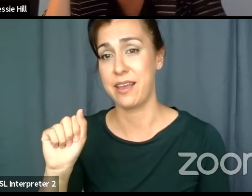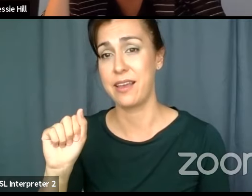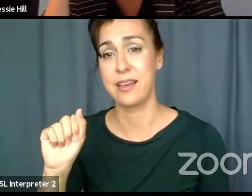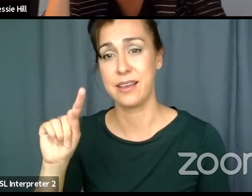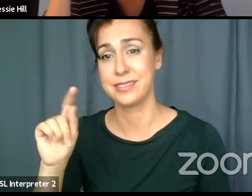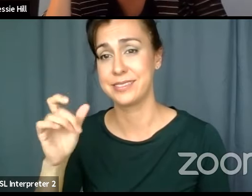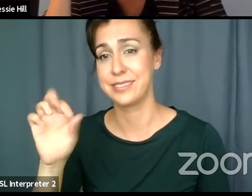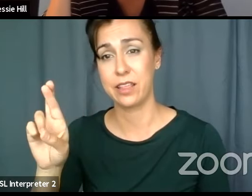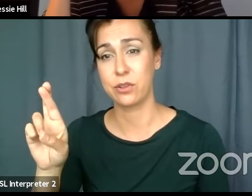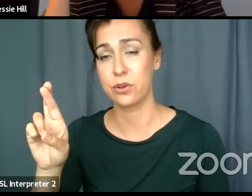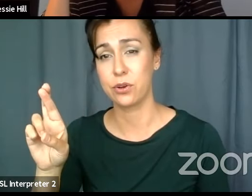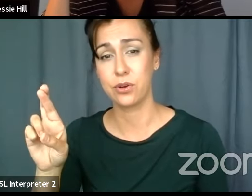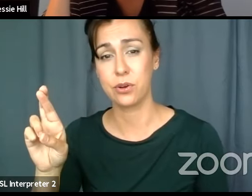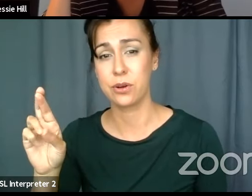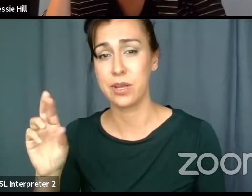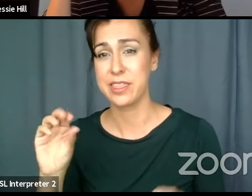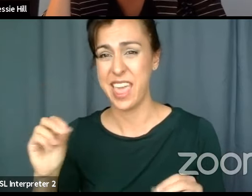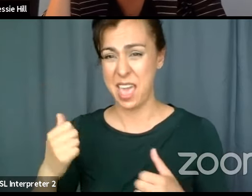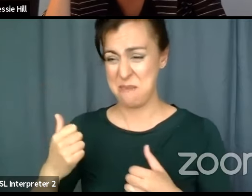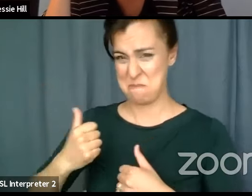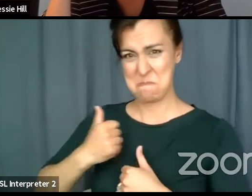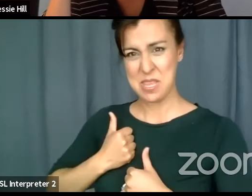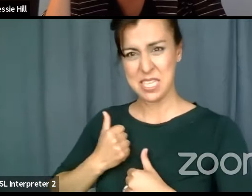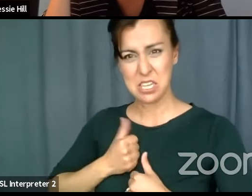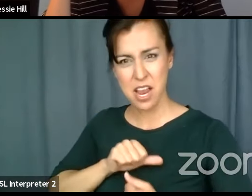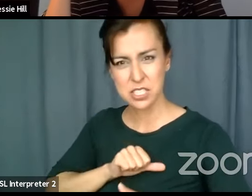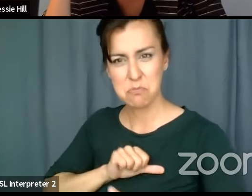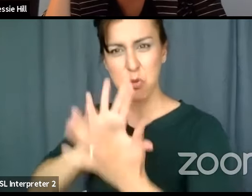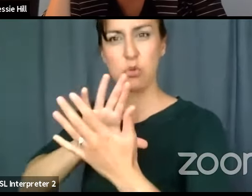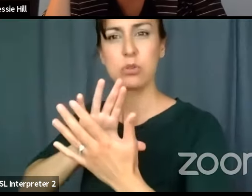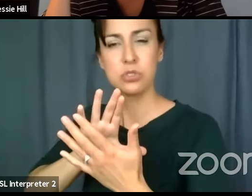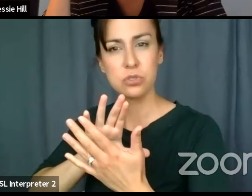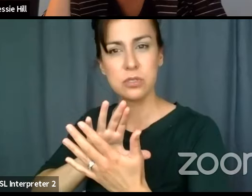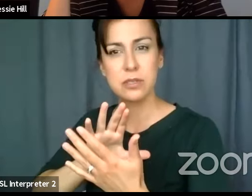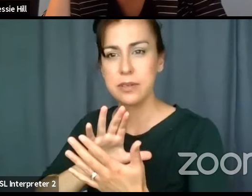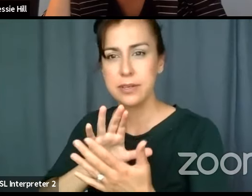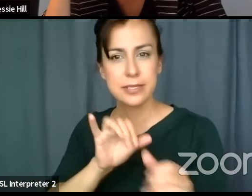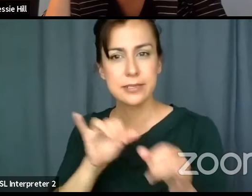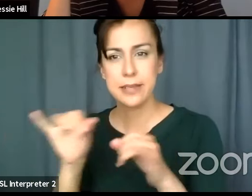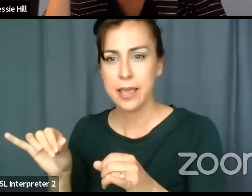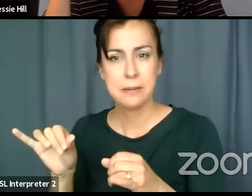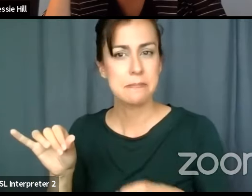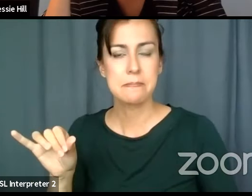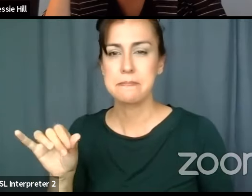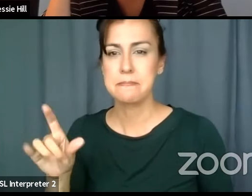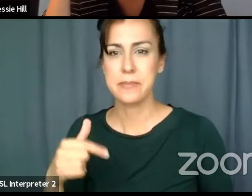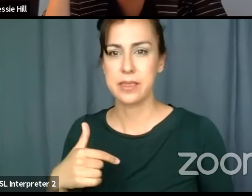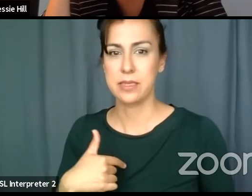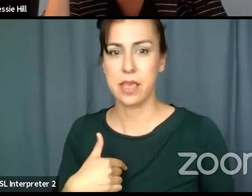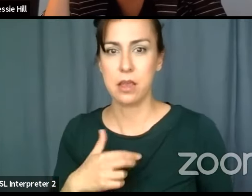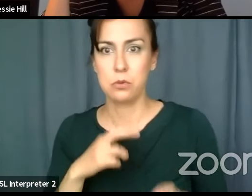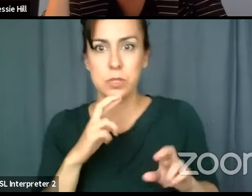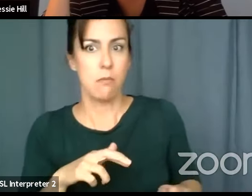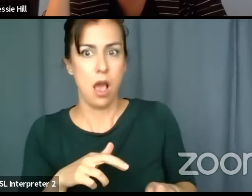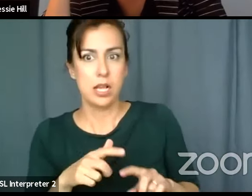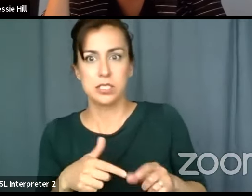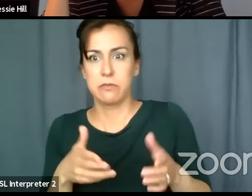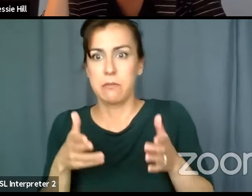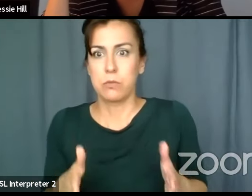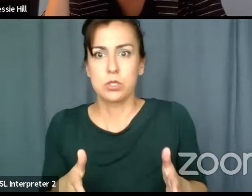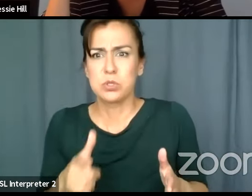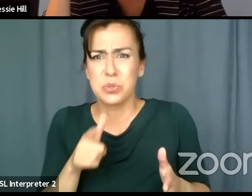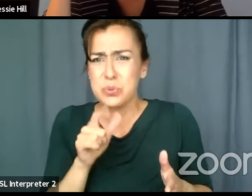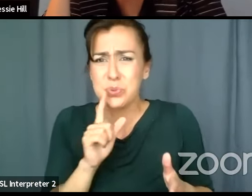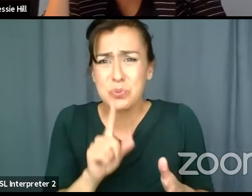and militarization that creates the responses that they do in people who are basically sleeping